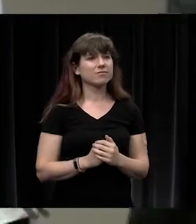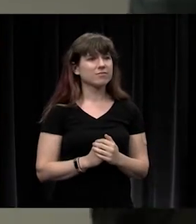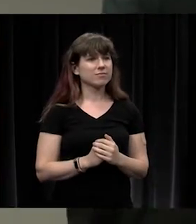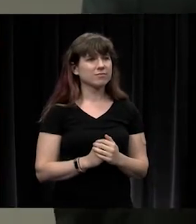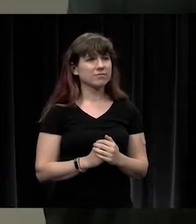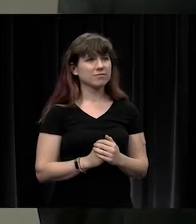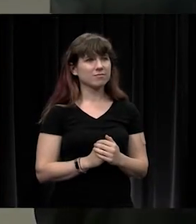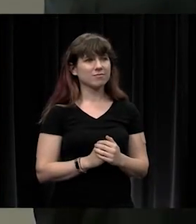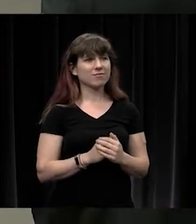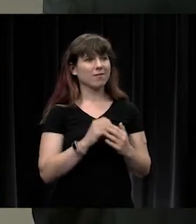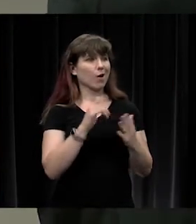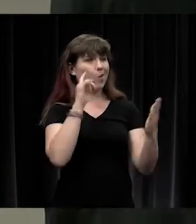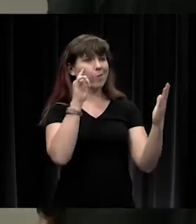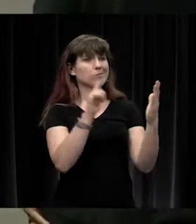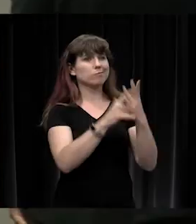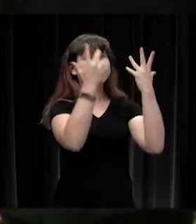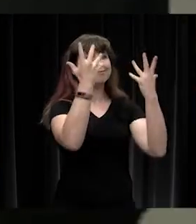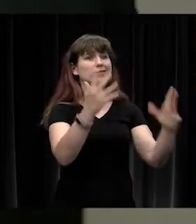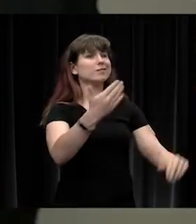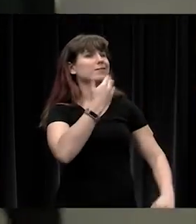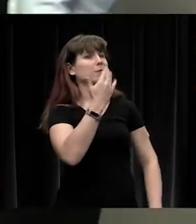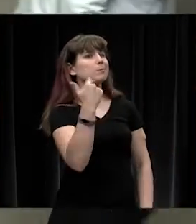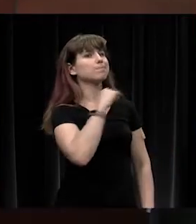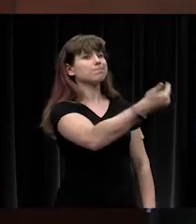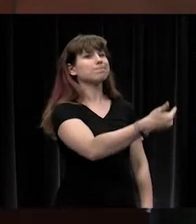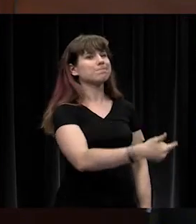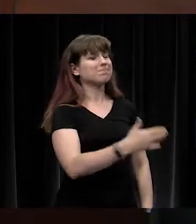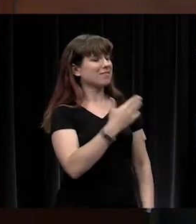And that concludes our recognitions. Thank you. Thank you,